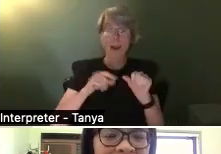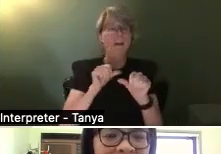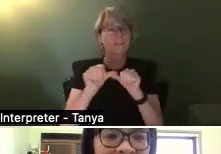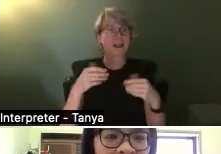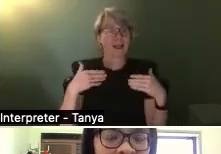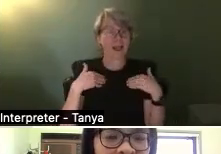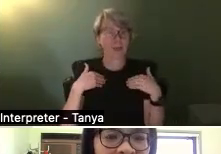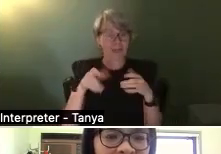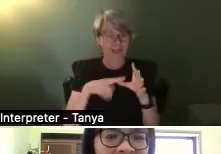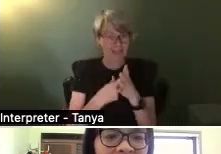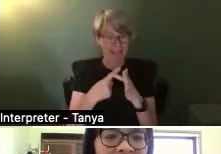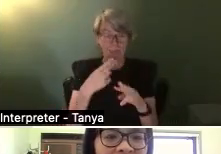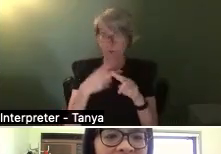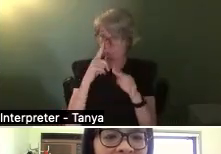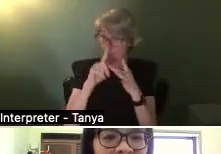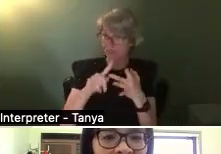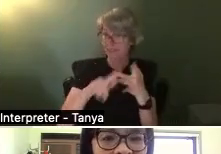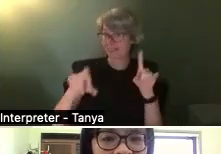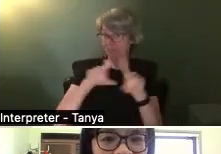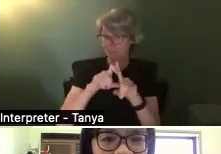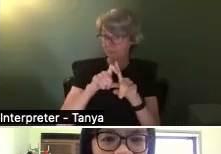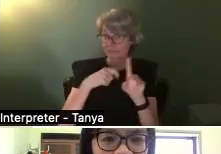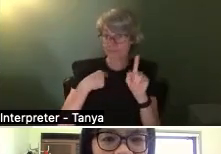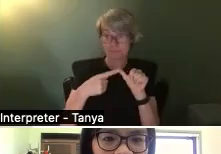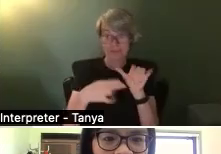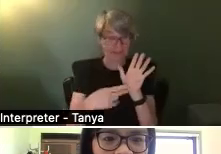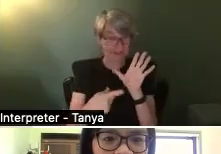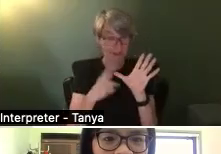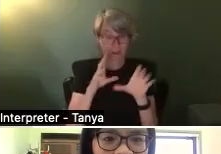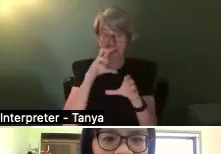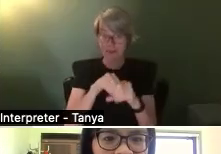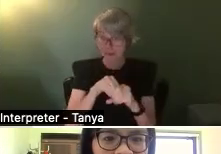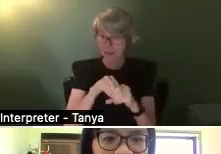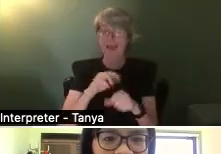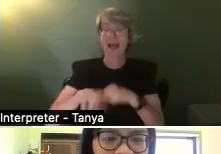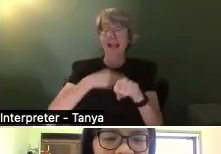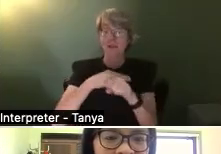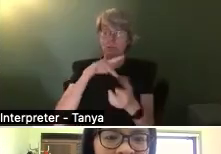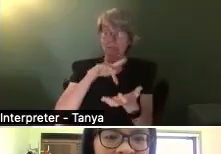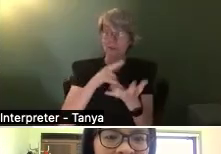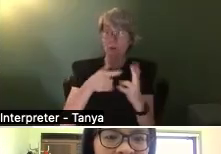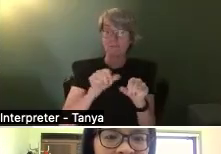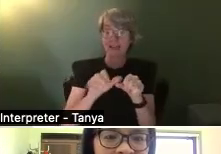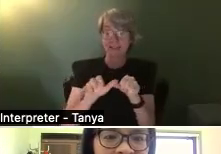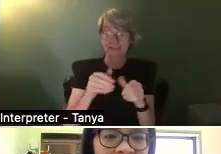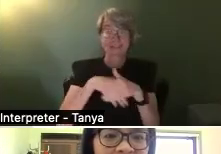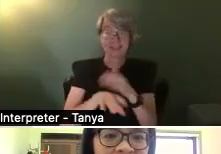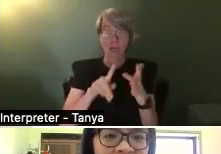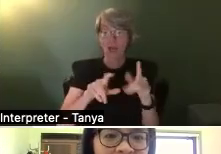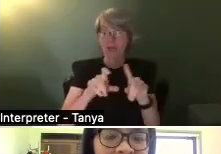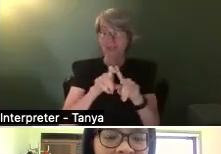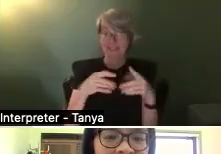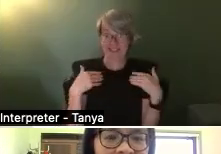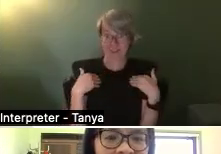with intellectual disability. This is Anna here, and I'm part of the National Centre of Excellence in the Intellectual Disabilities Health